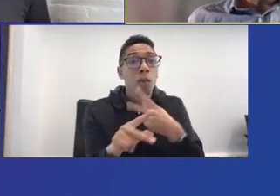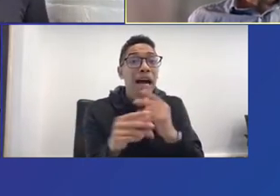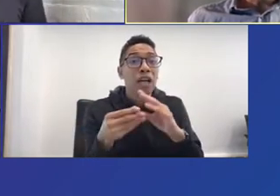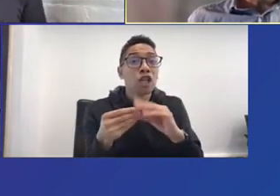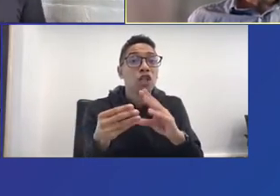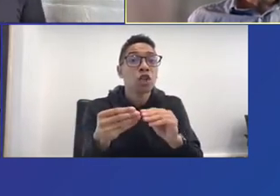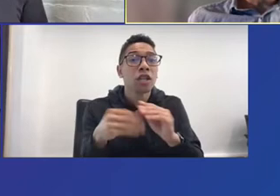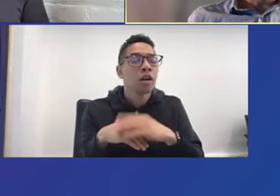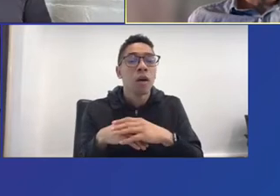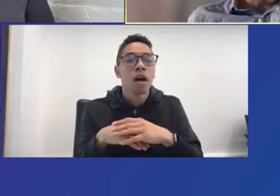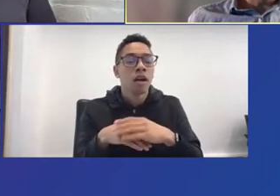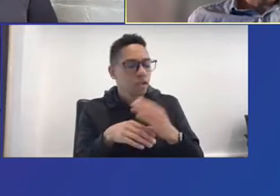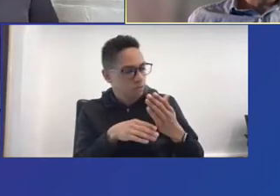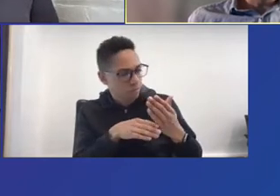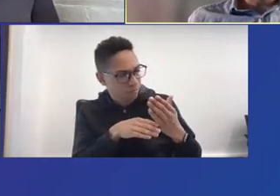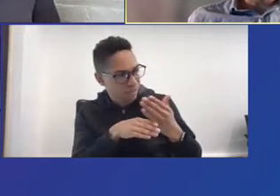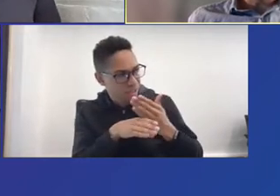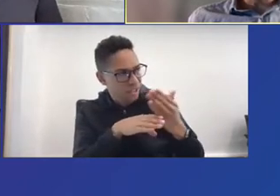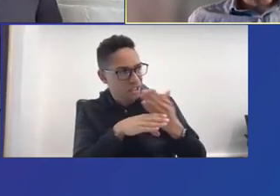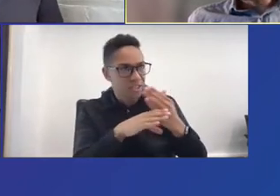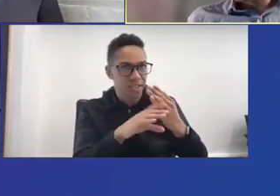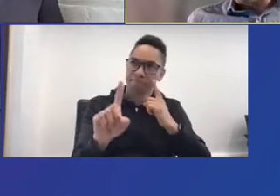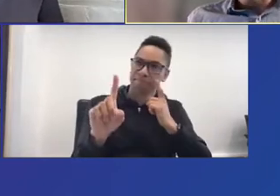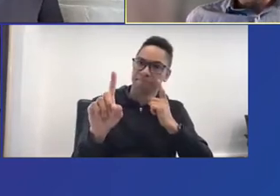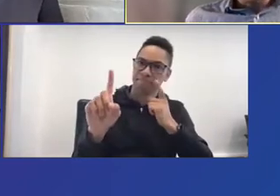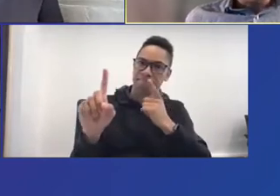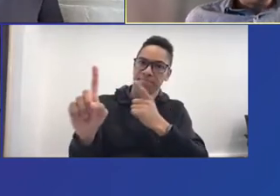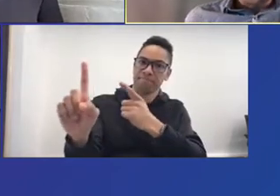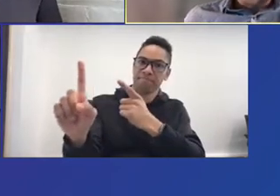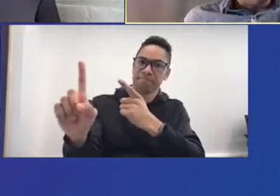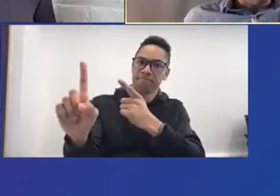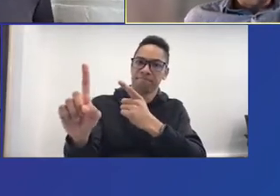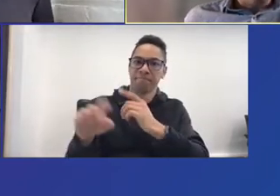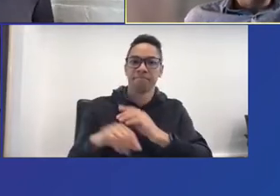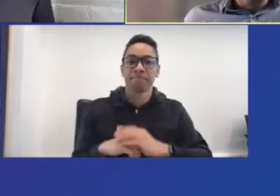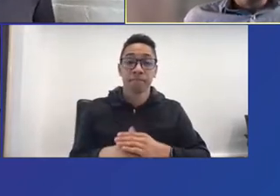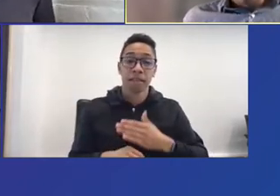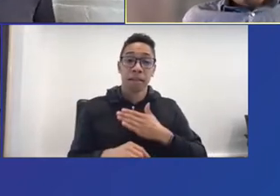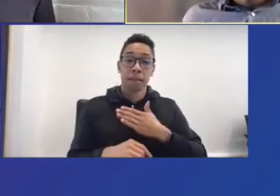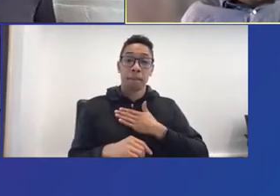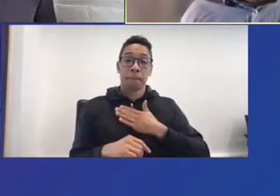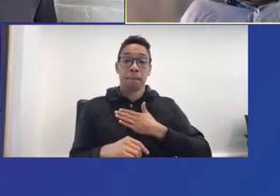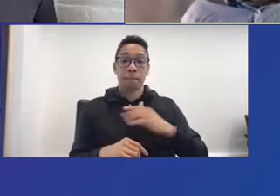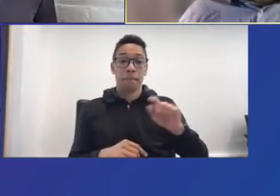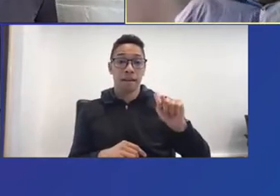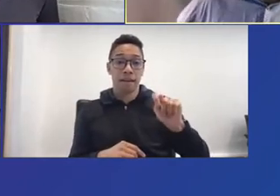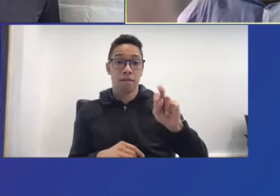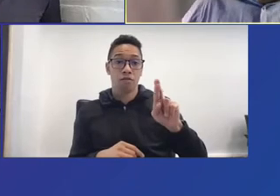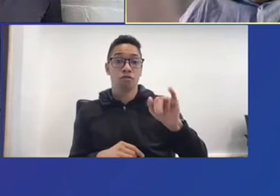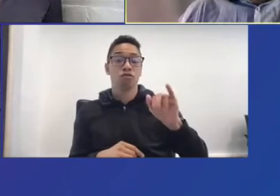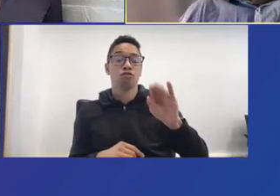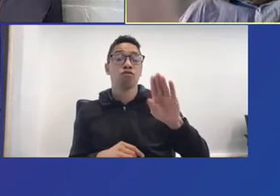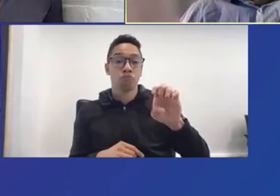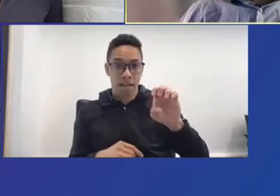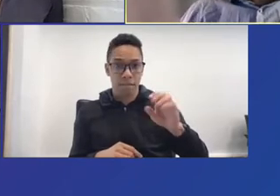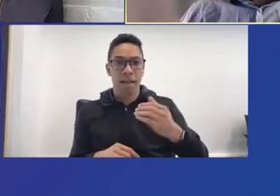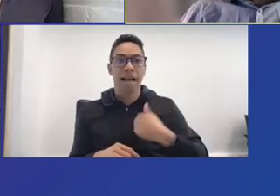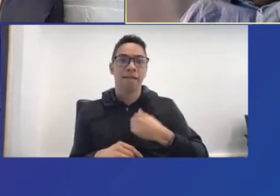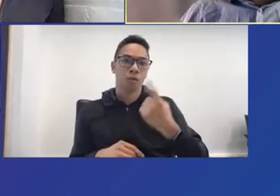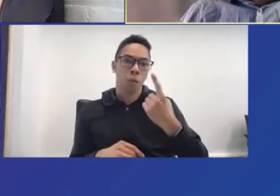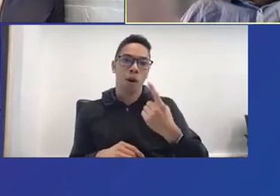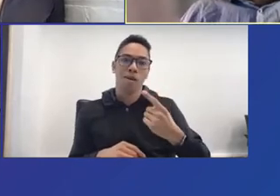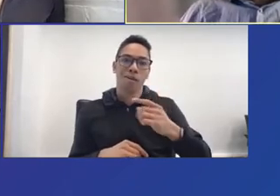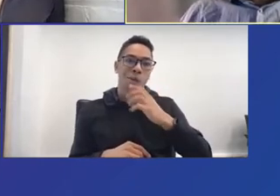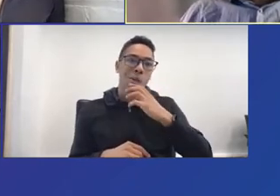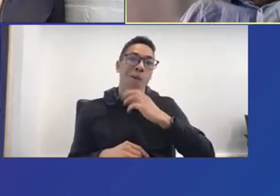shared destiny. My tribe, the Kuni tribe, has, you know, a legend